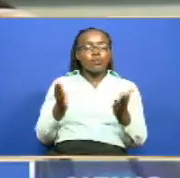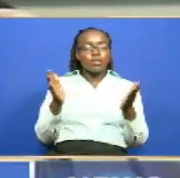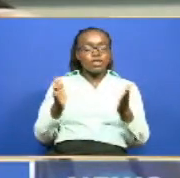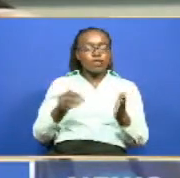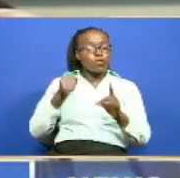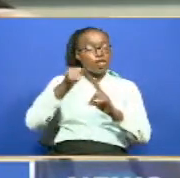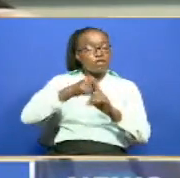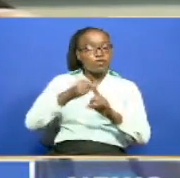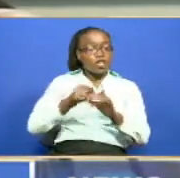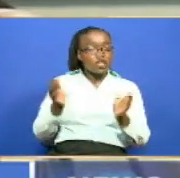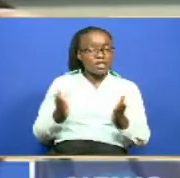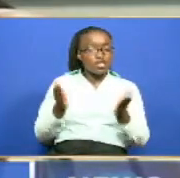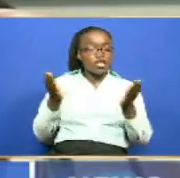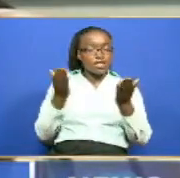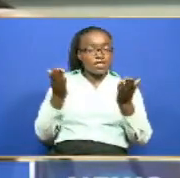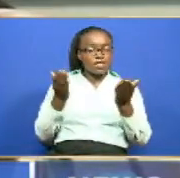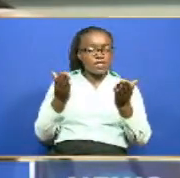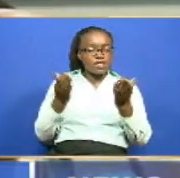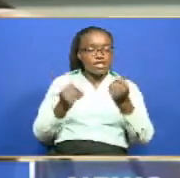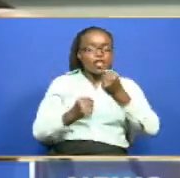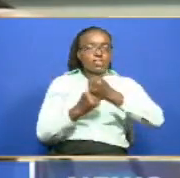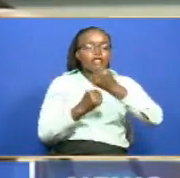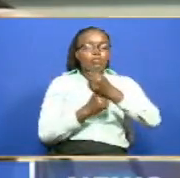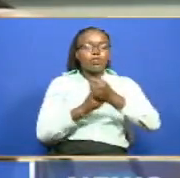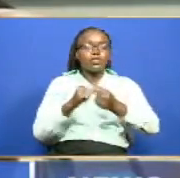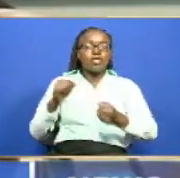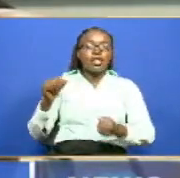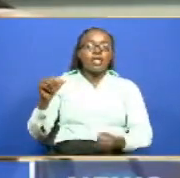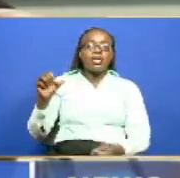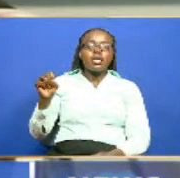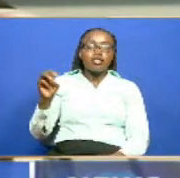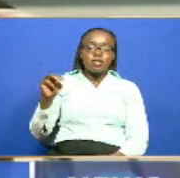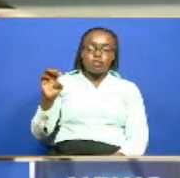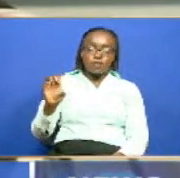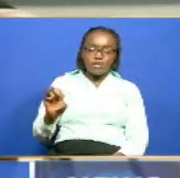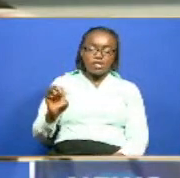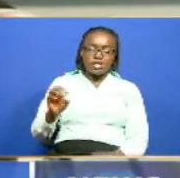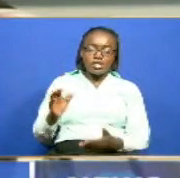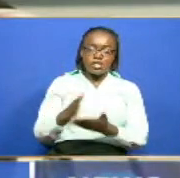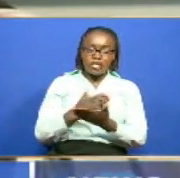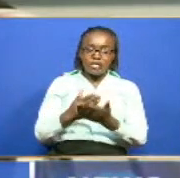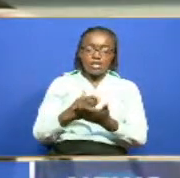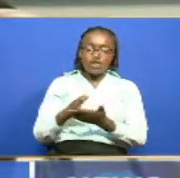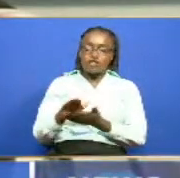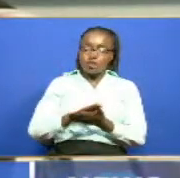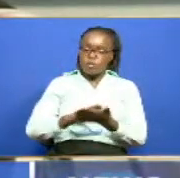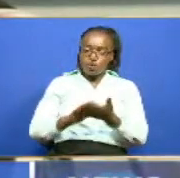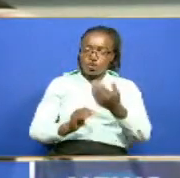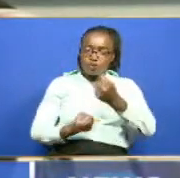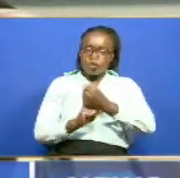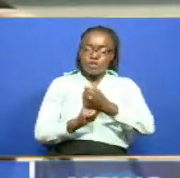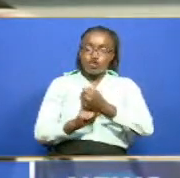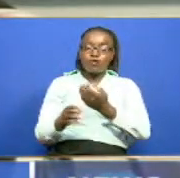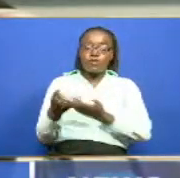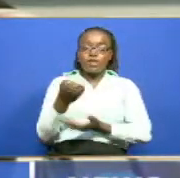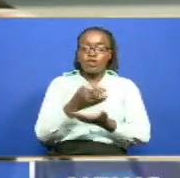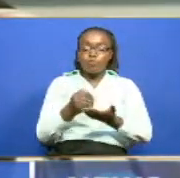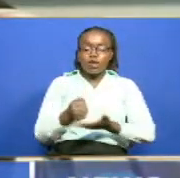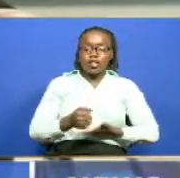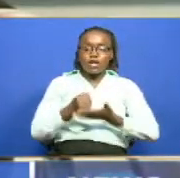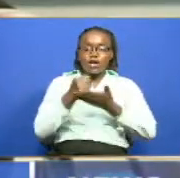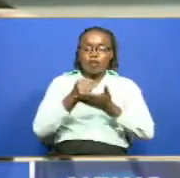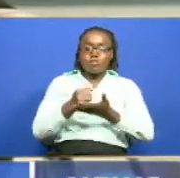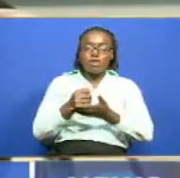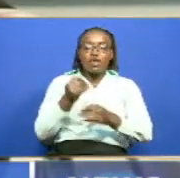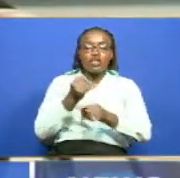and encourage support for the MSE sector to continue to support the base of the economy and help in job